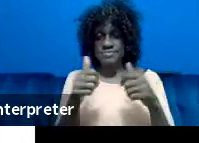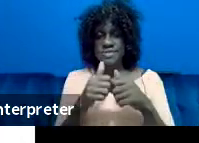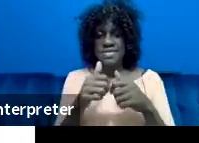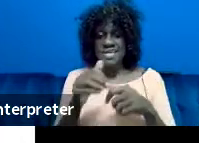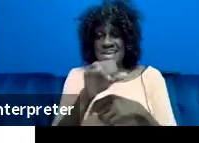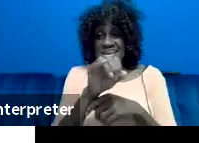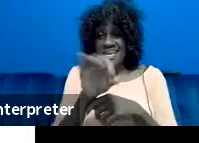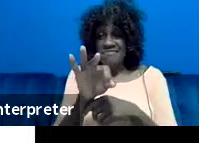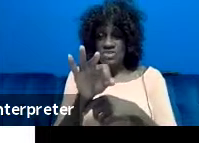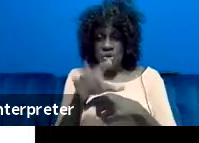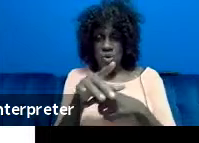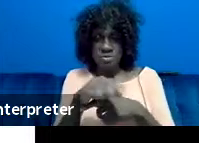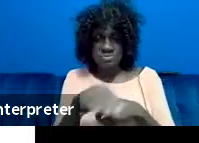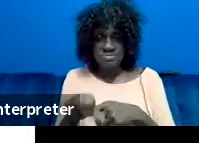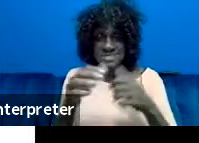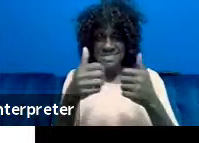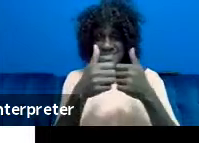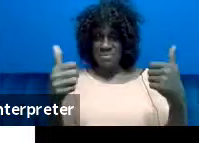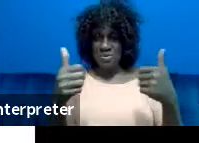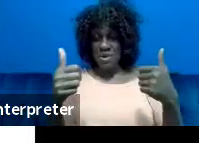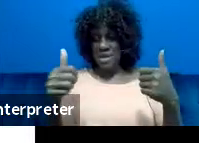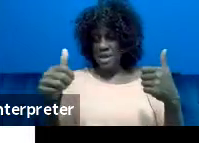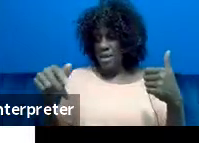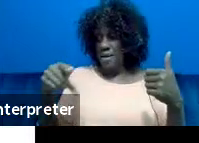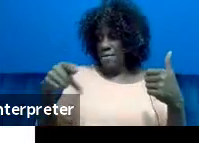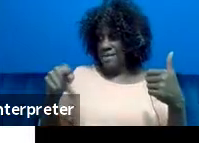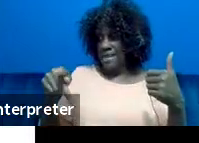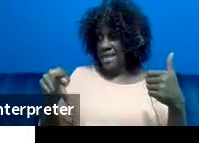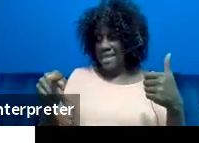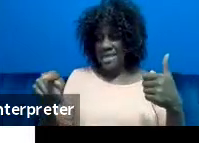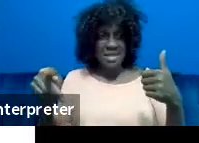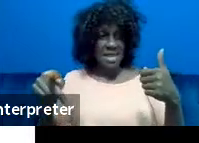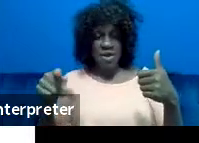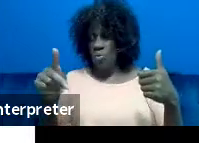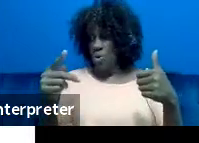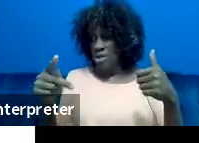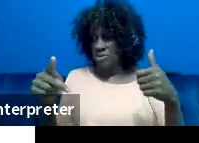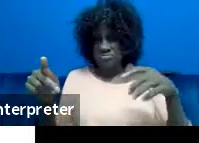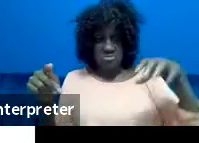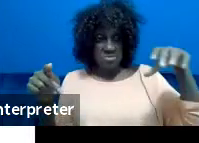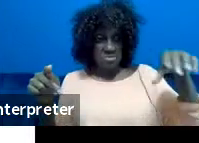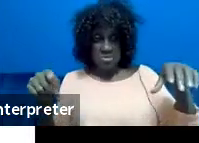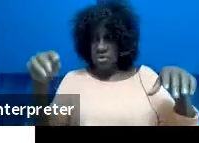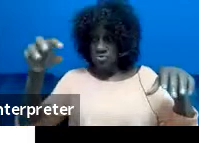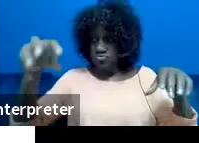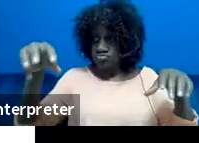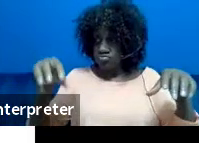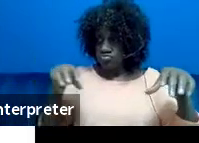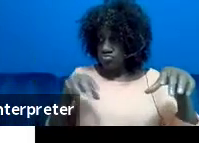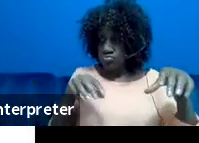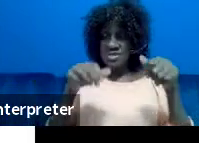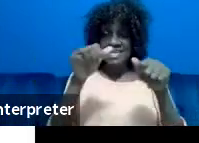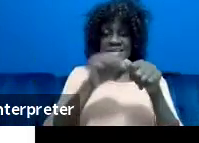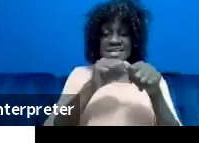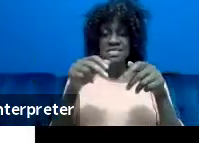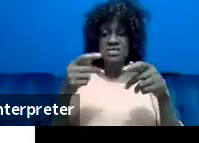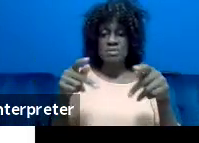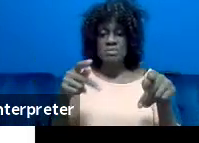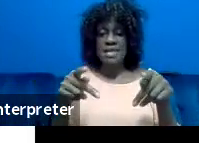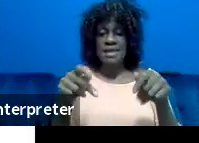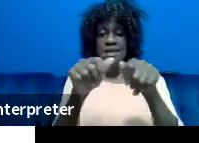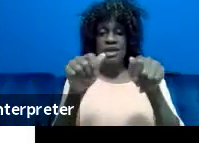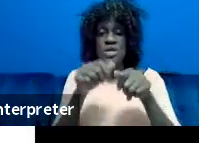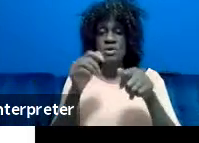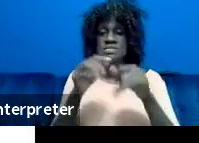If you're geographically separating play areas, maybe you have a school and you have one play area on one side, one on another, each play area would be considered